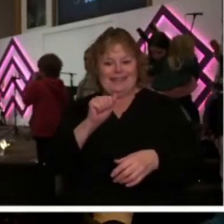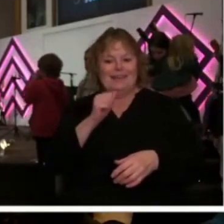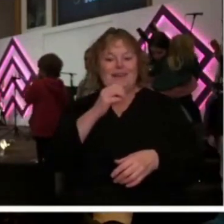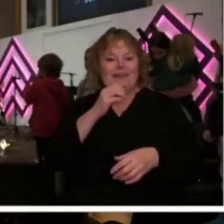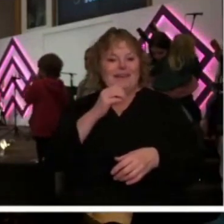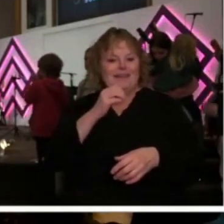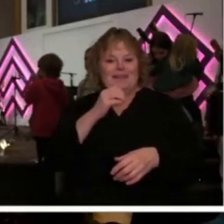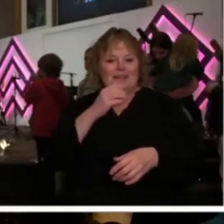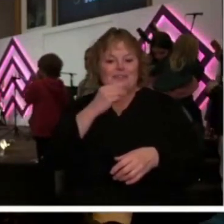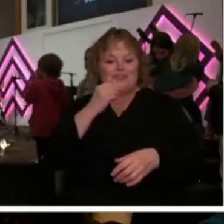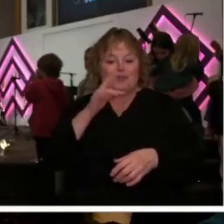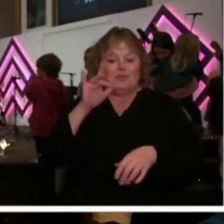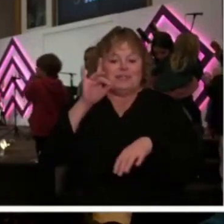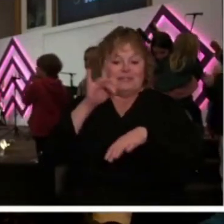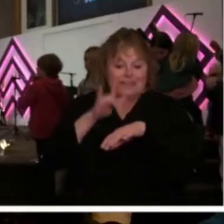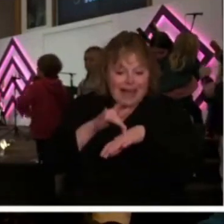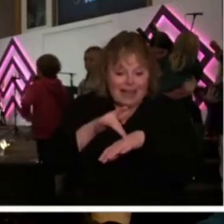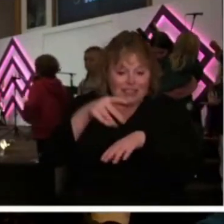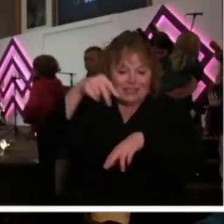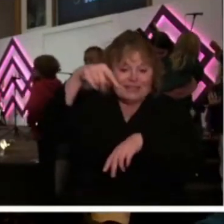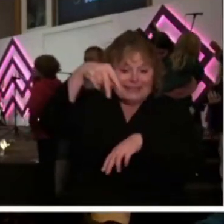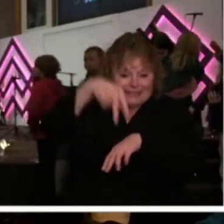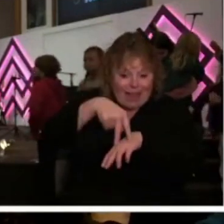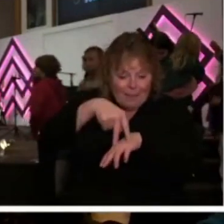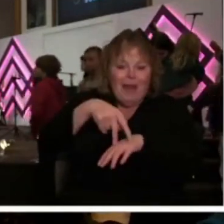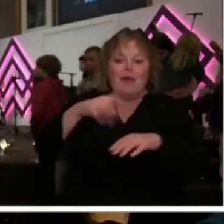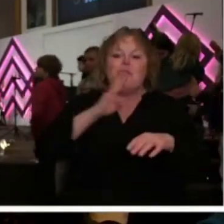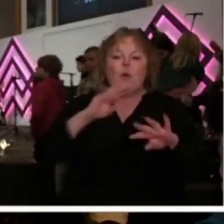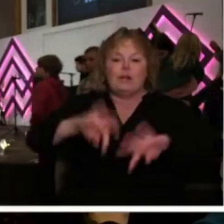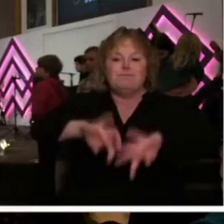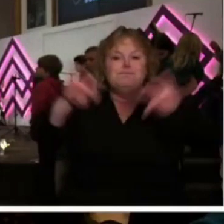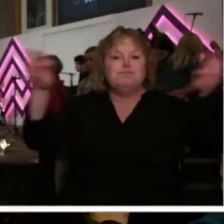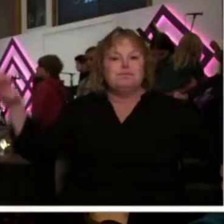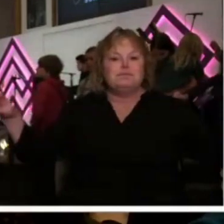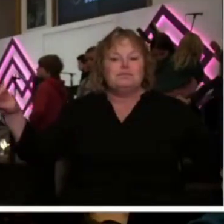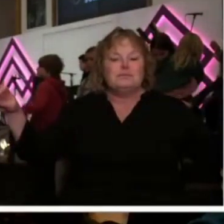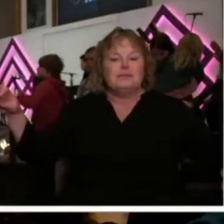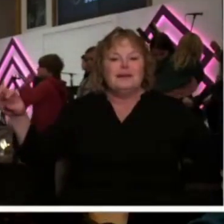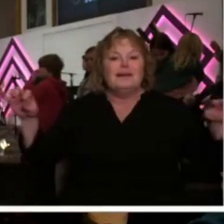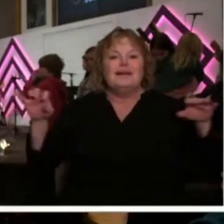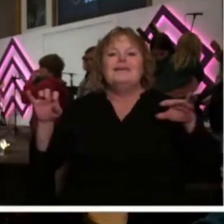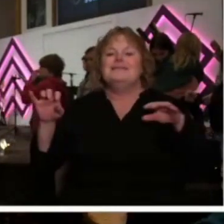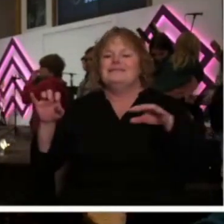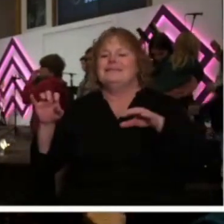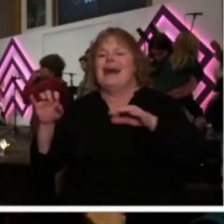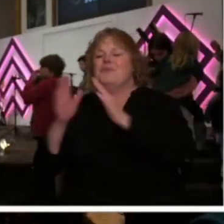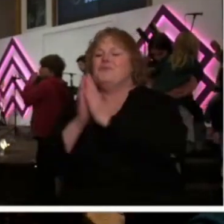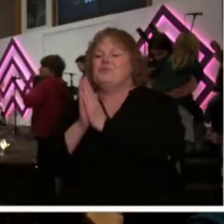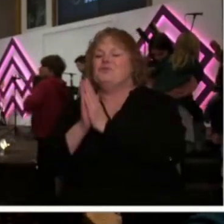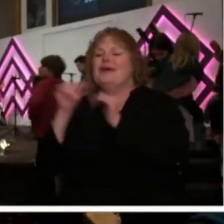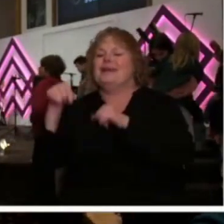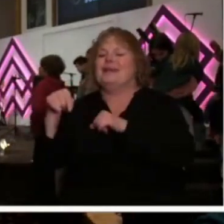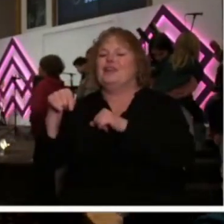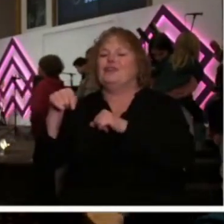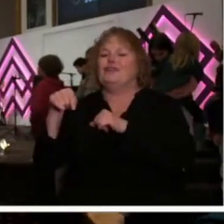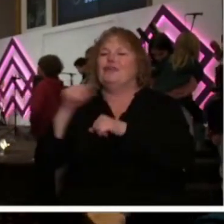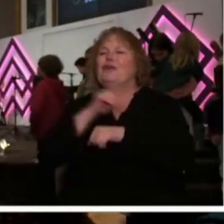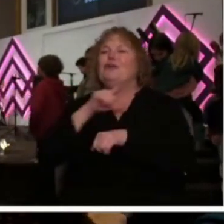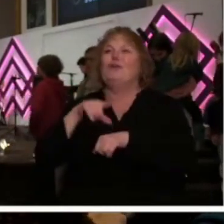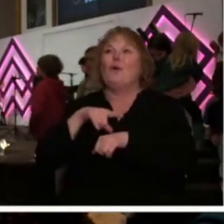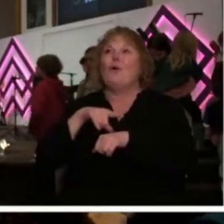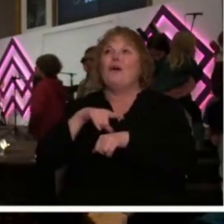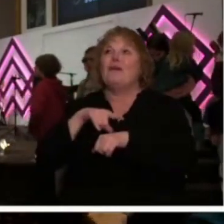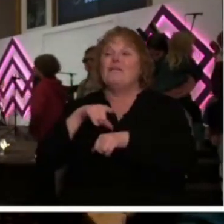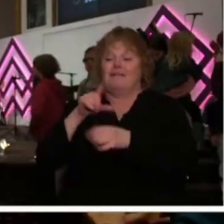us. Our prayer is that in the name of Jesus, you would enhance